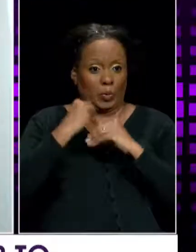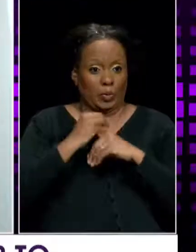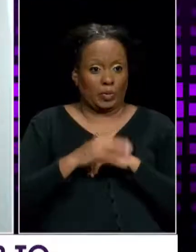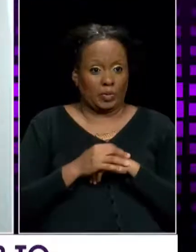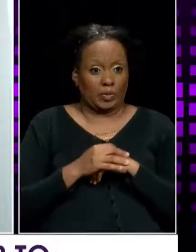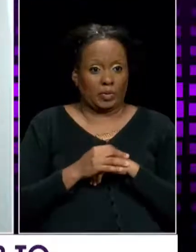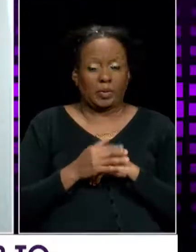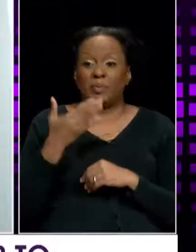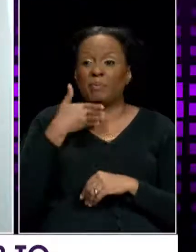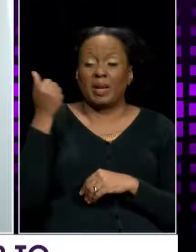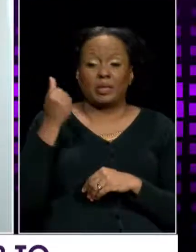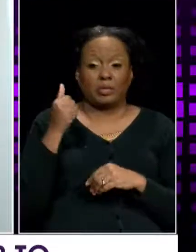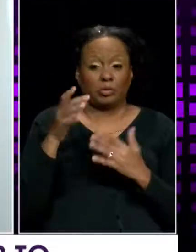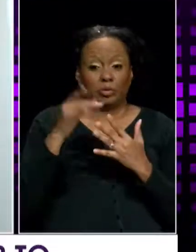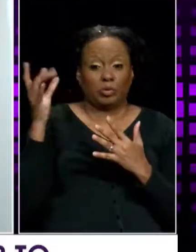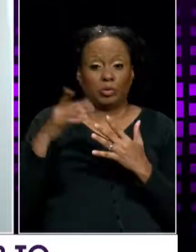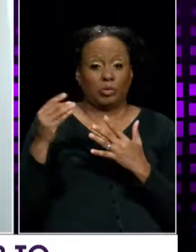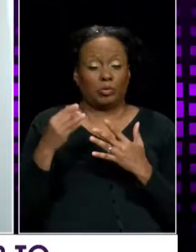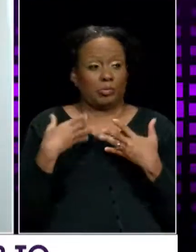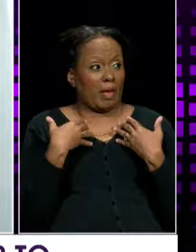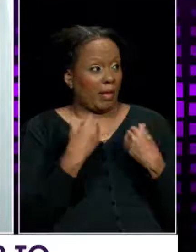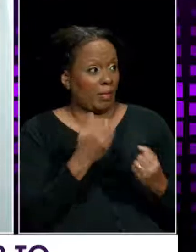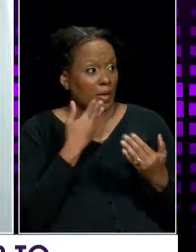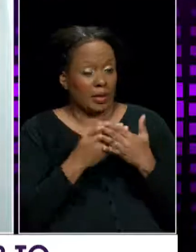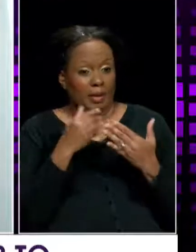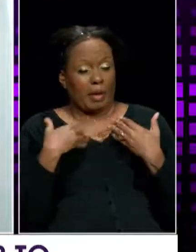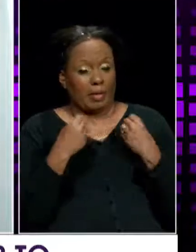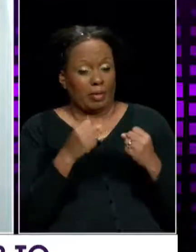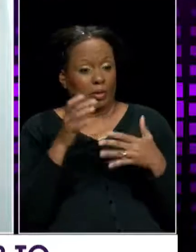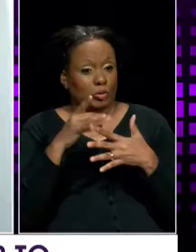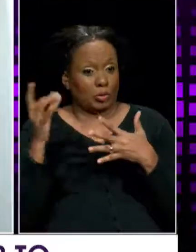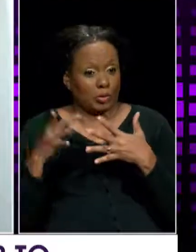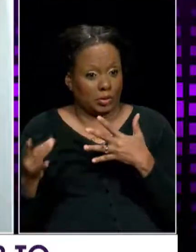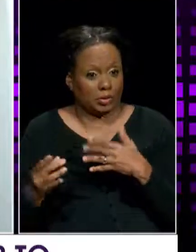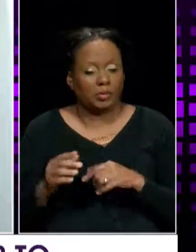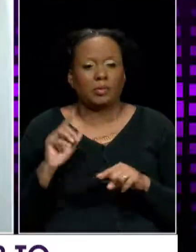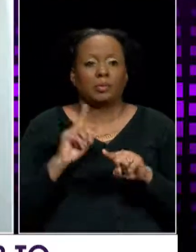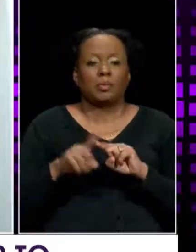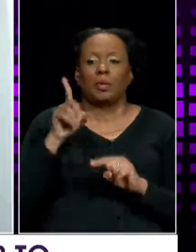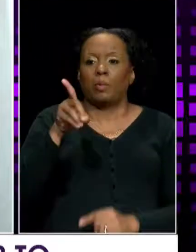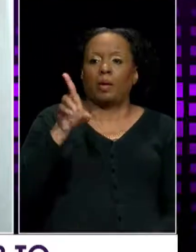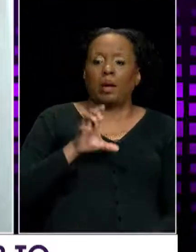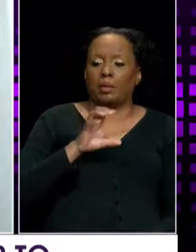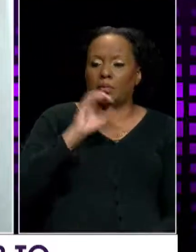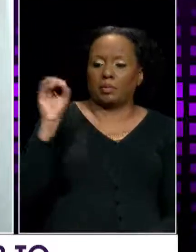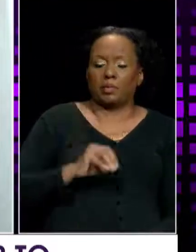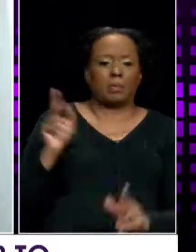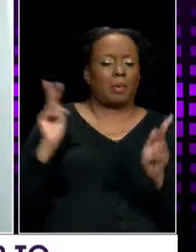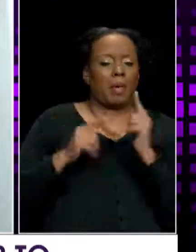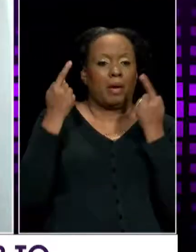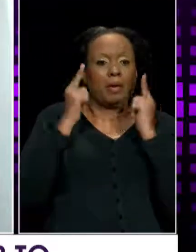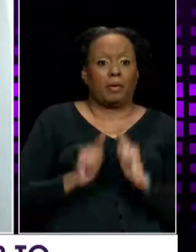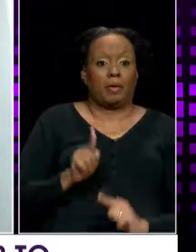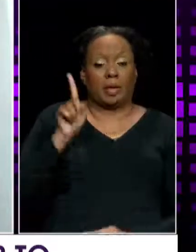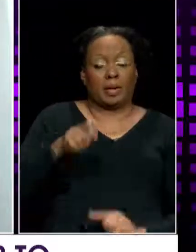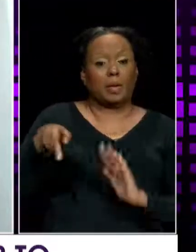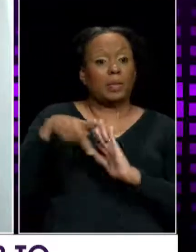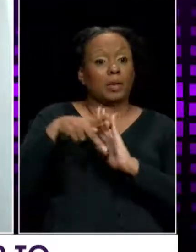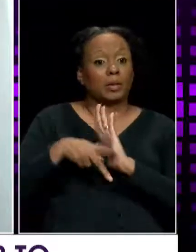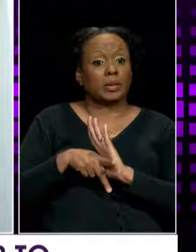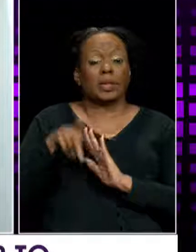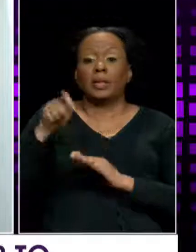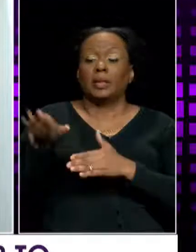choose healthier choices than unhealthy choices. But we did have 100% agreement to policy, and I think that needs to be shared